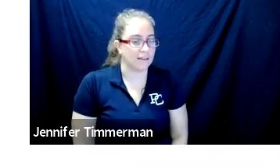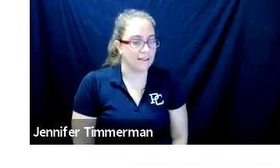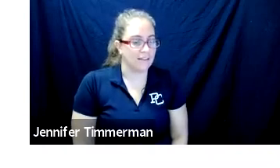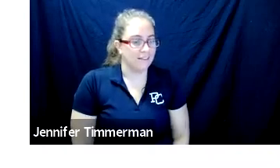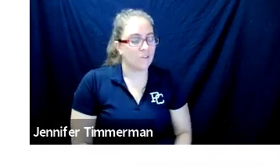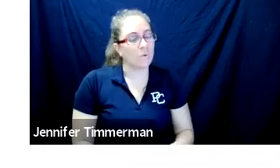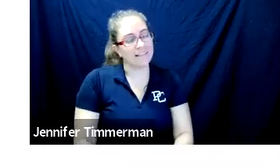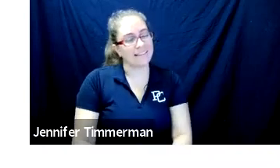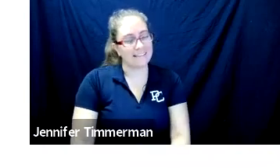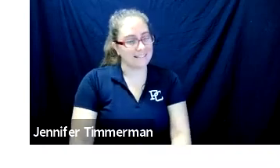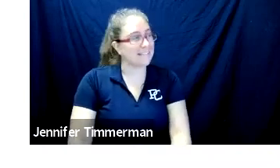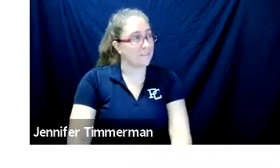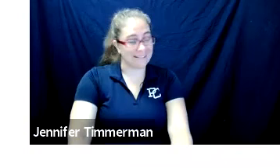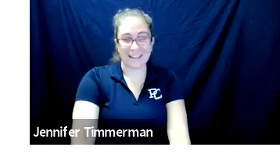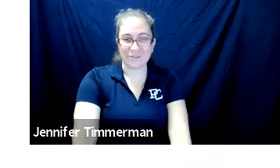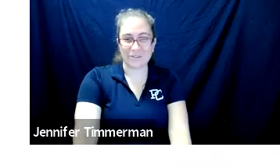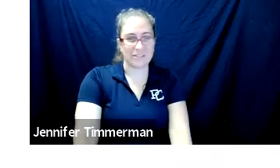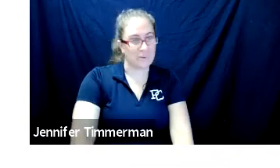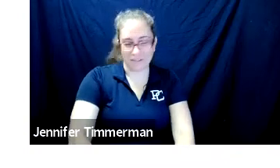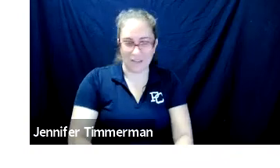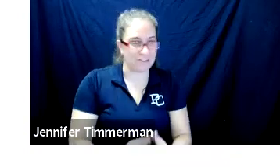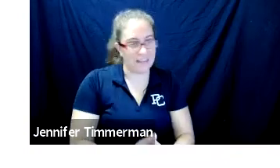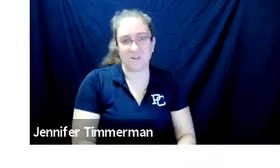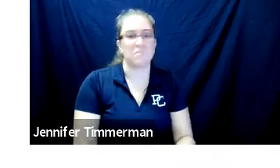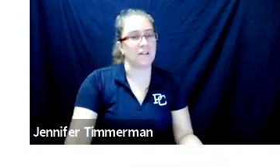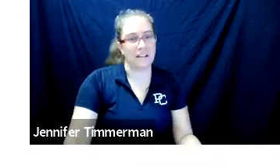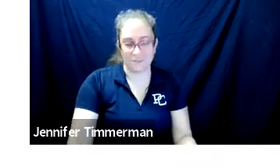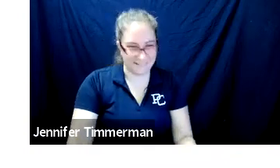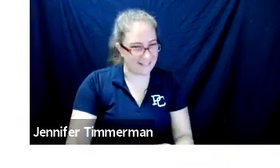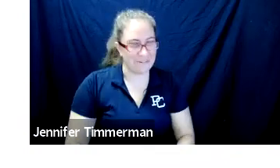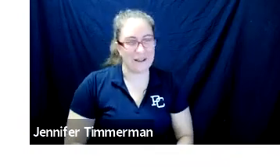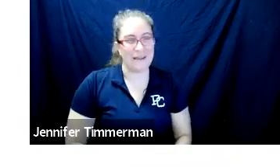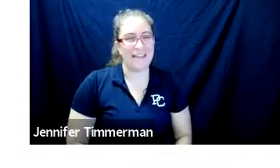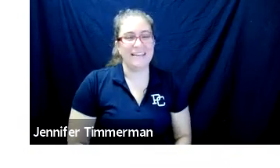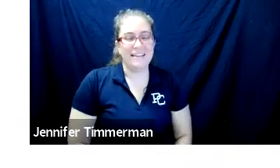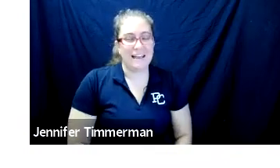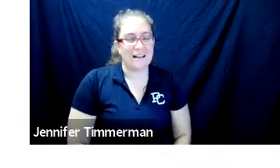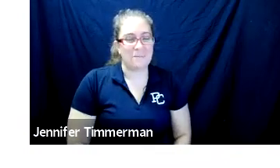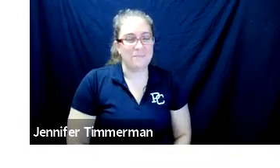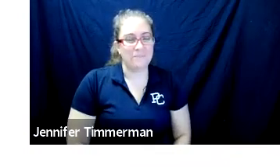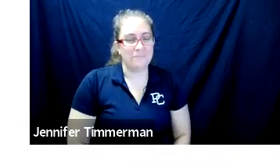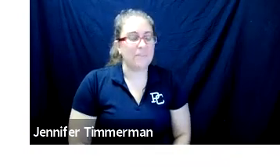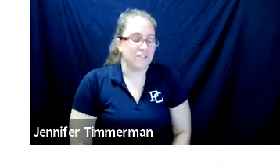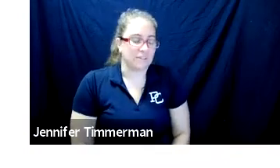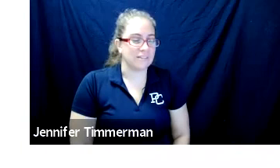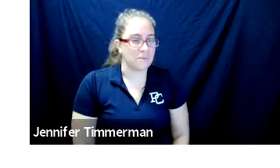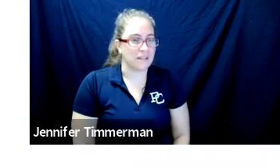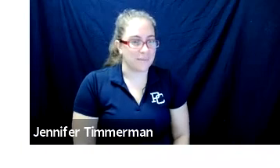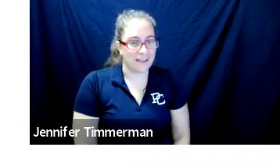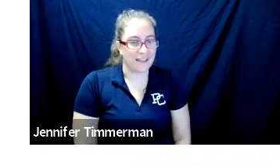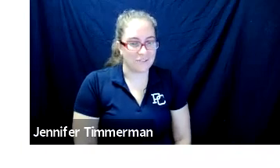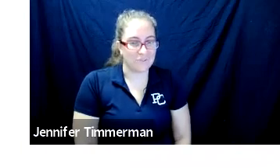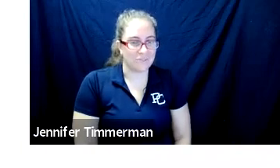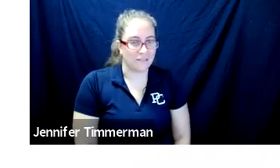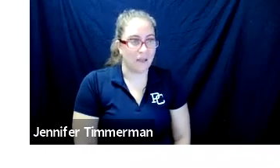I can quickly and easily set my schedule. So like every Saturday morning, I know exactly where I'm at. But then during the